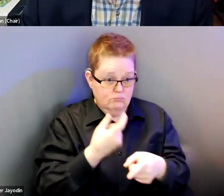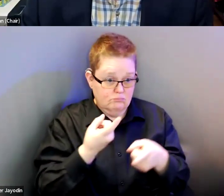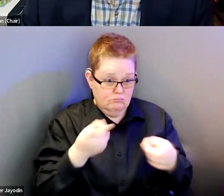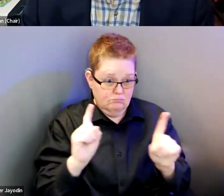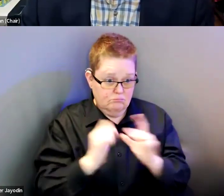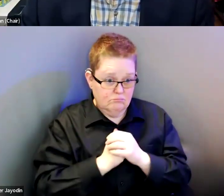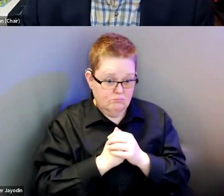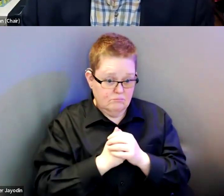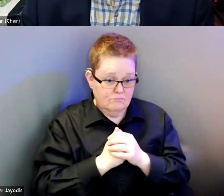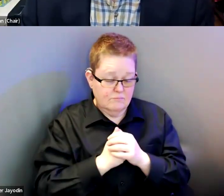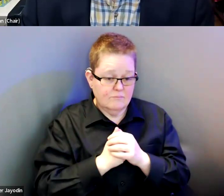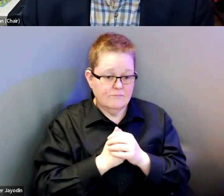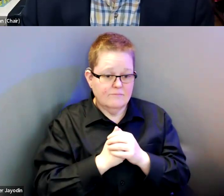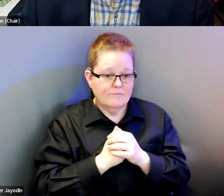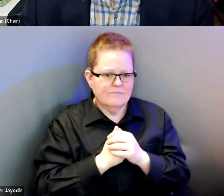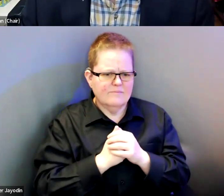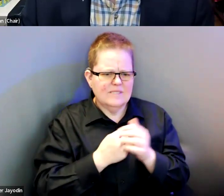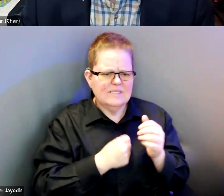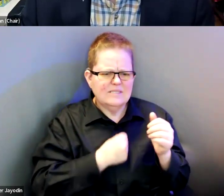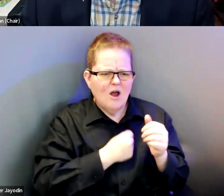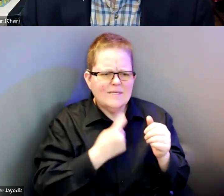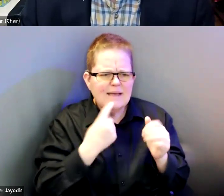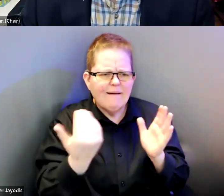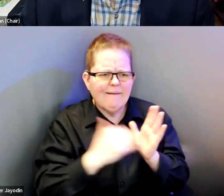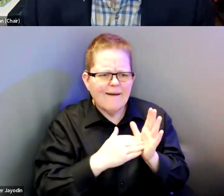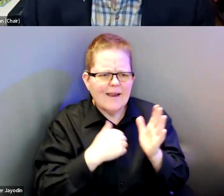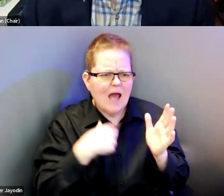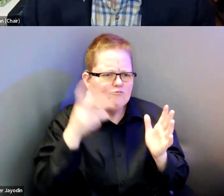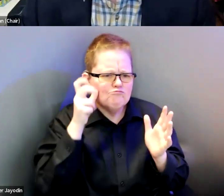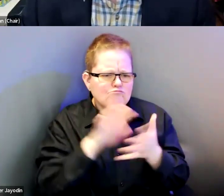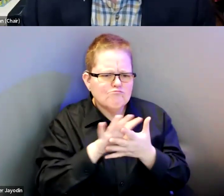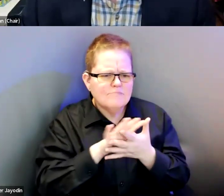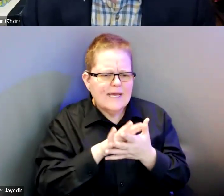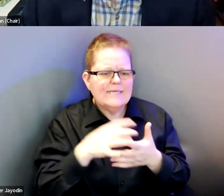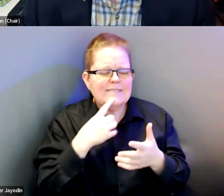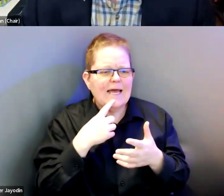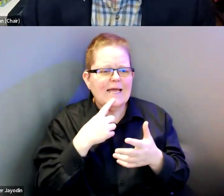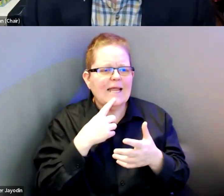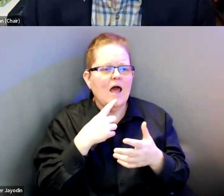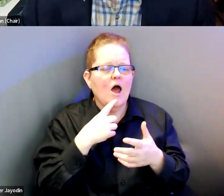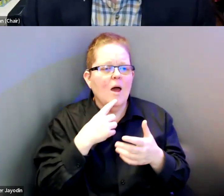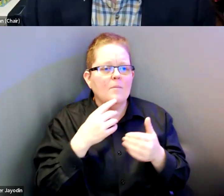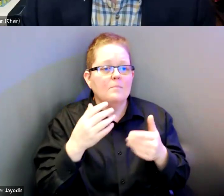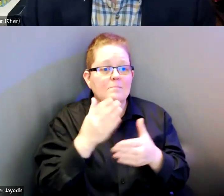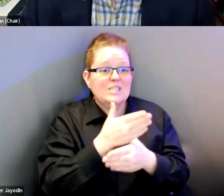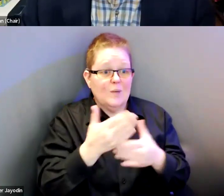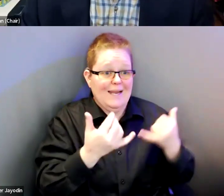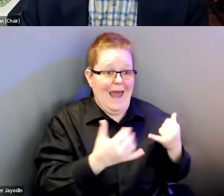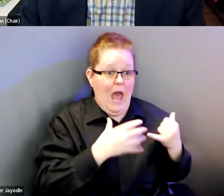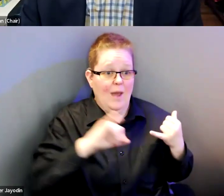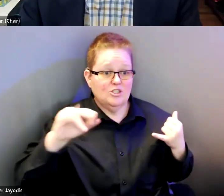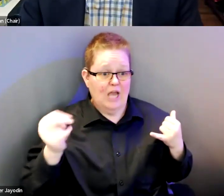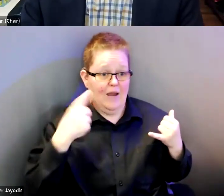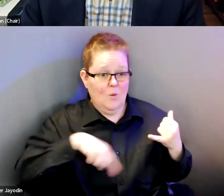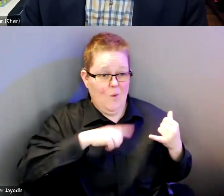Sorry, Mike, it's glitching because of the weather here. Would you say that one more time for me, please? I said, in the meantime, are we to continue as planned with